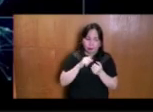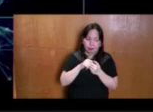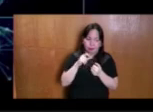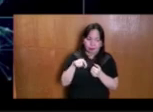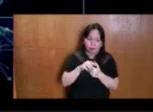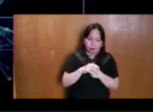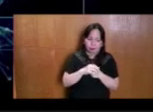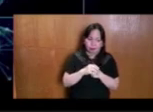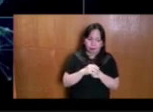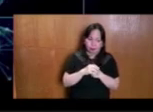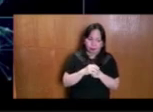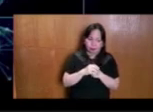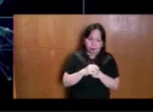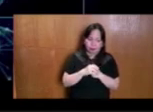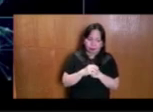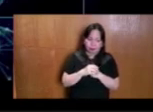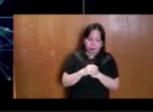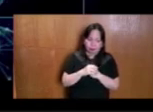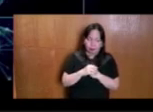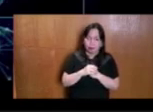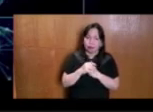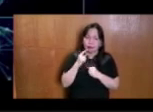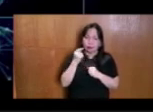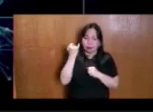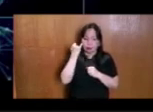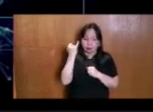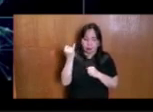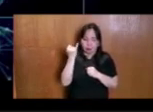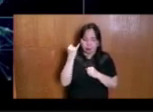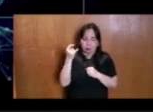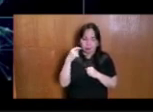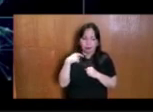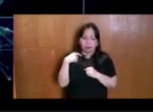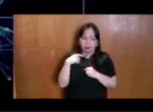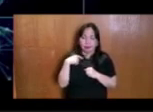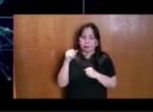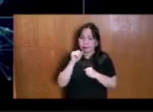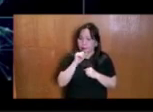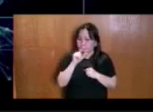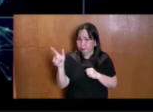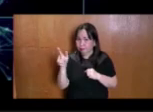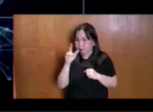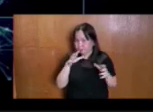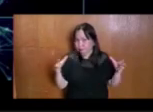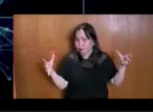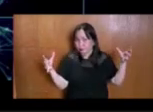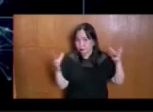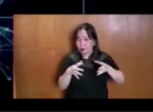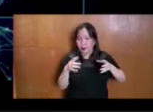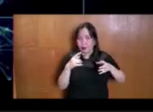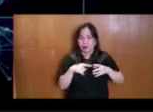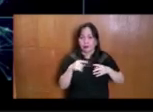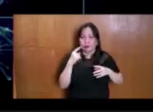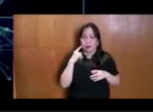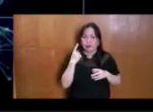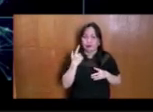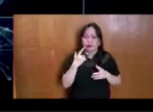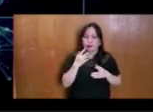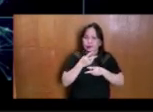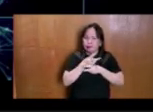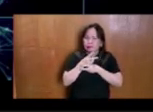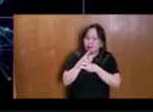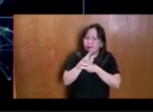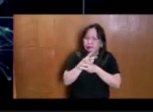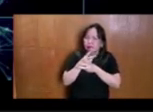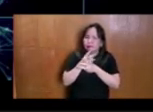this. So the idea is, you have to have all this because it's a delicate dance